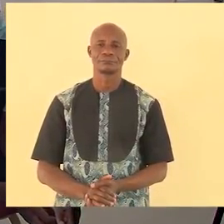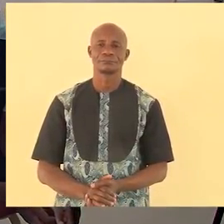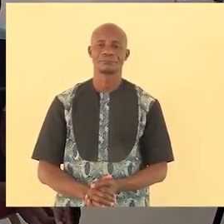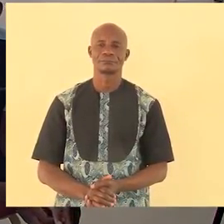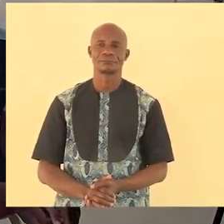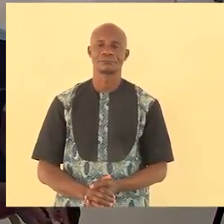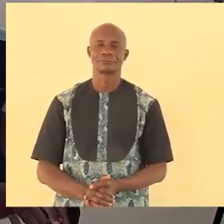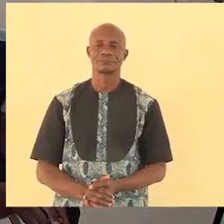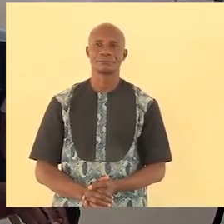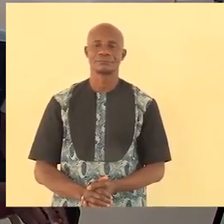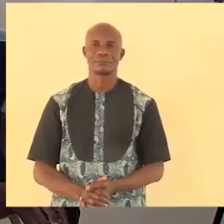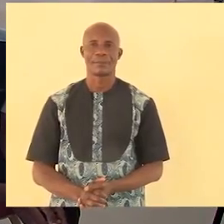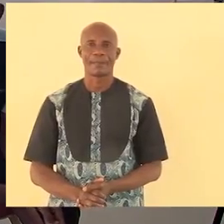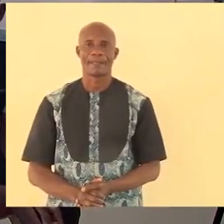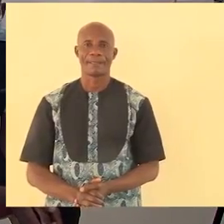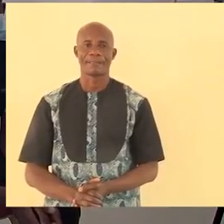Raj,